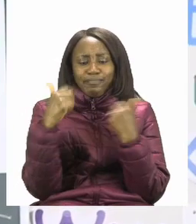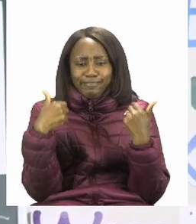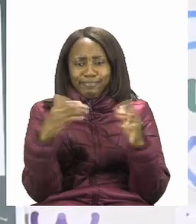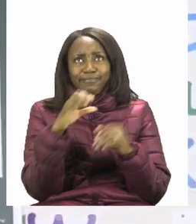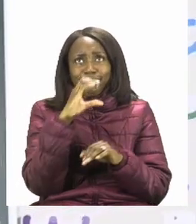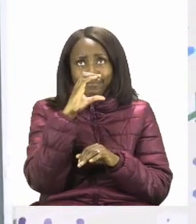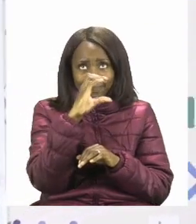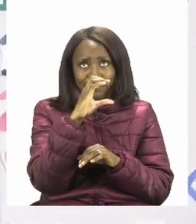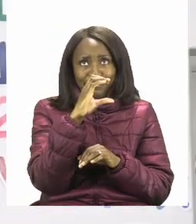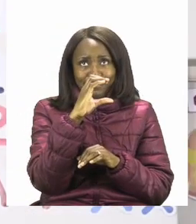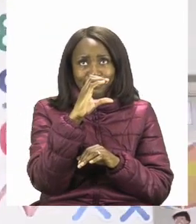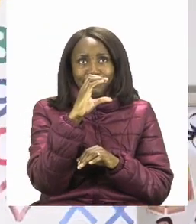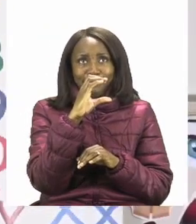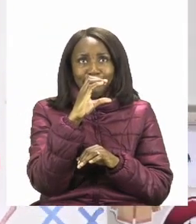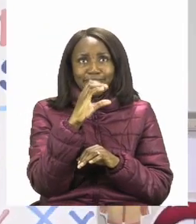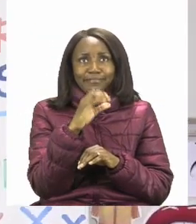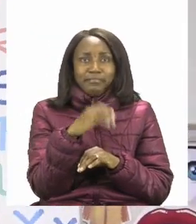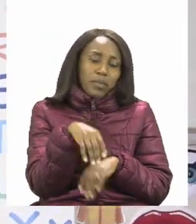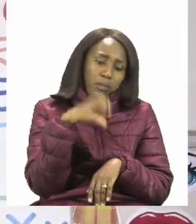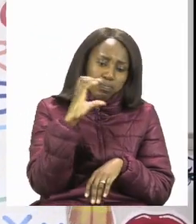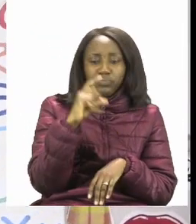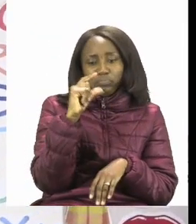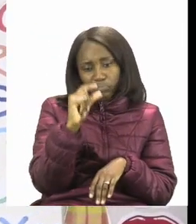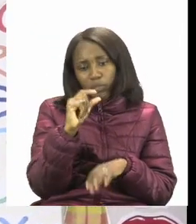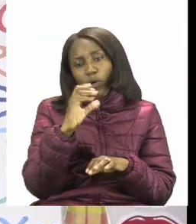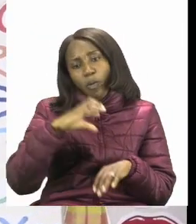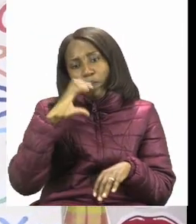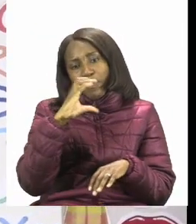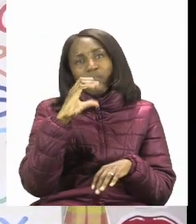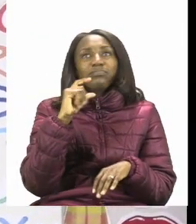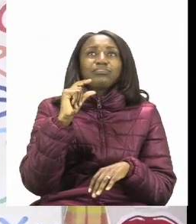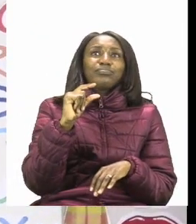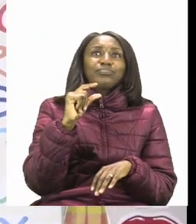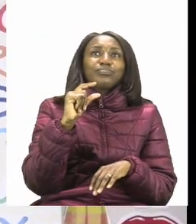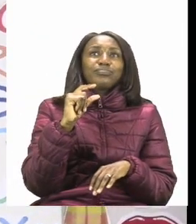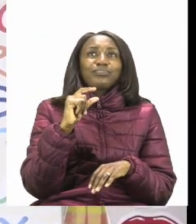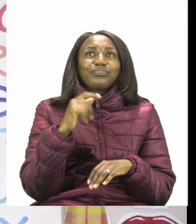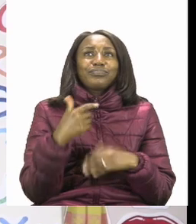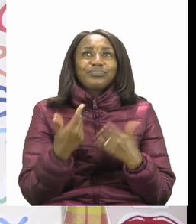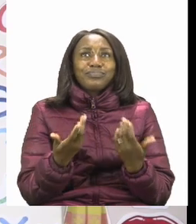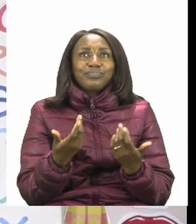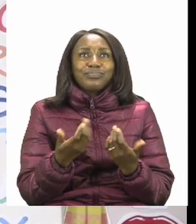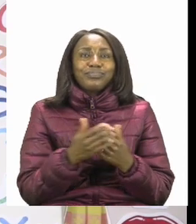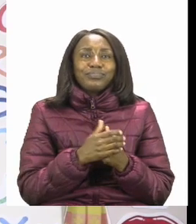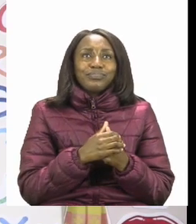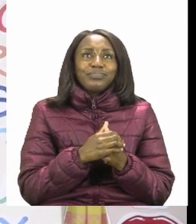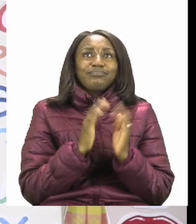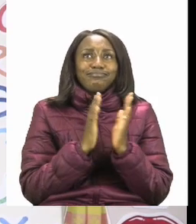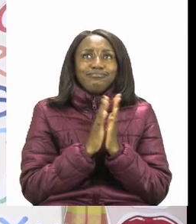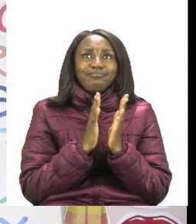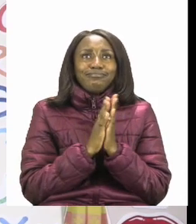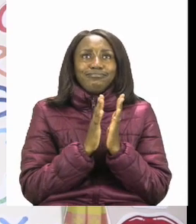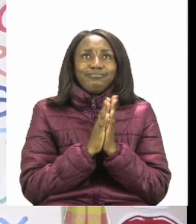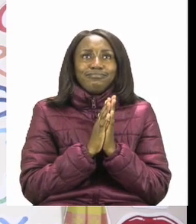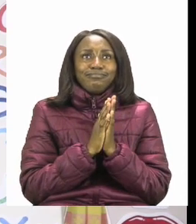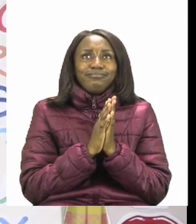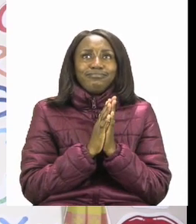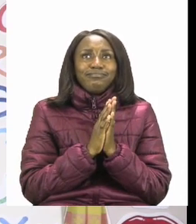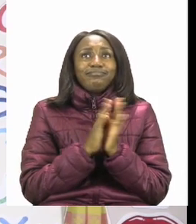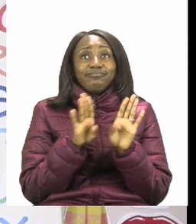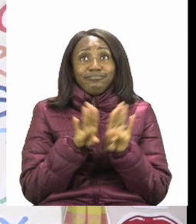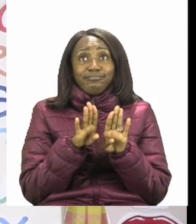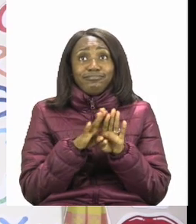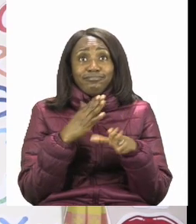K, whether it's the small letter or the big letter. I want you to please complete your